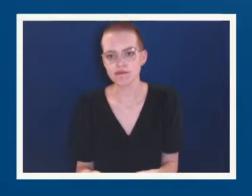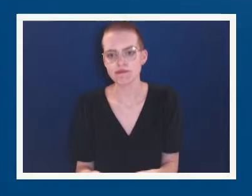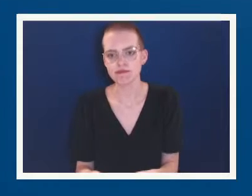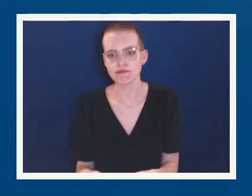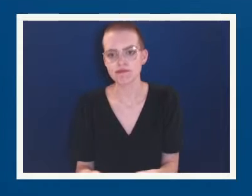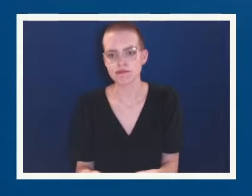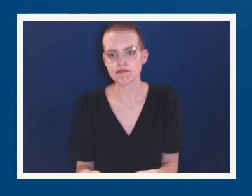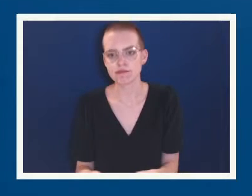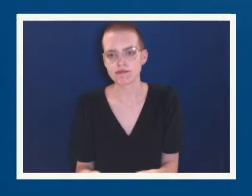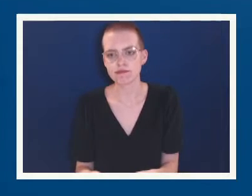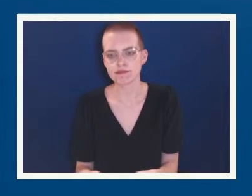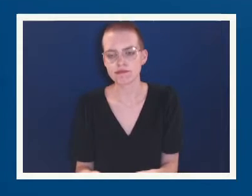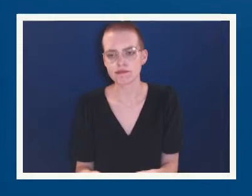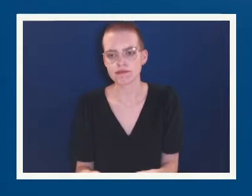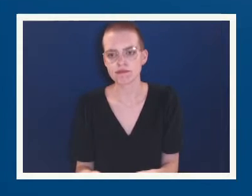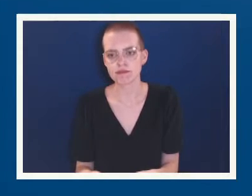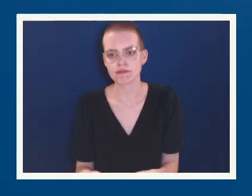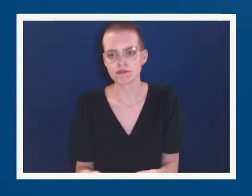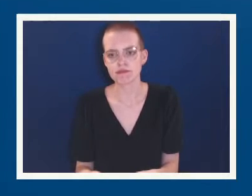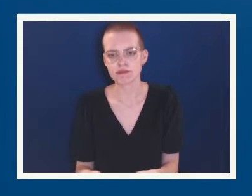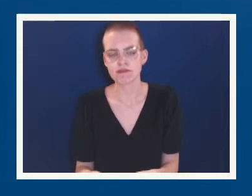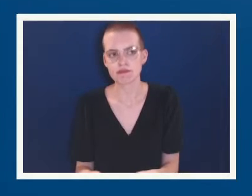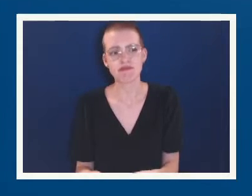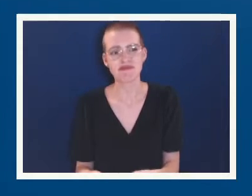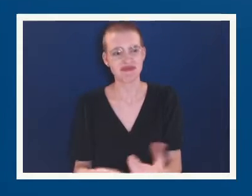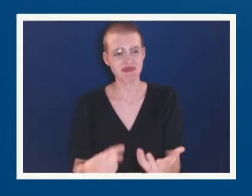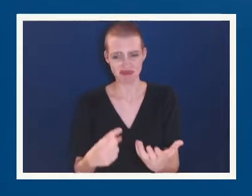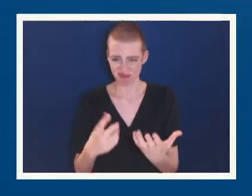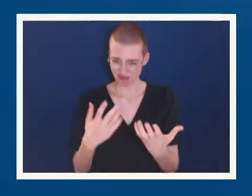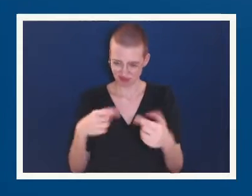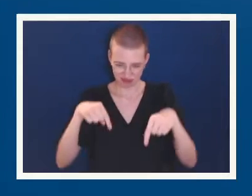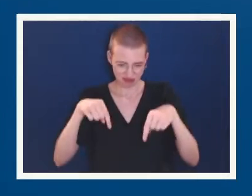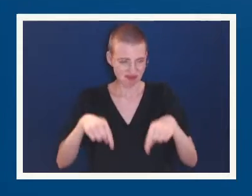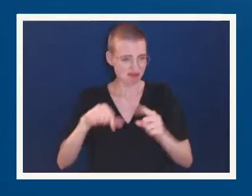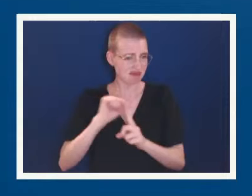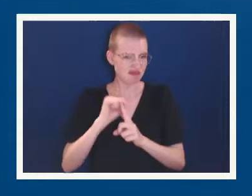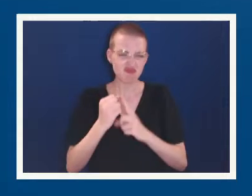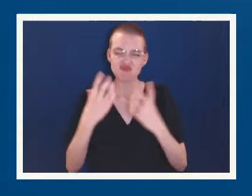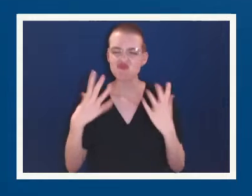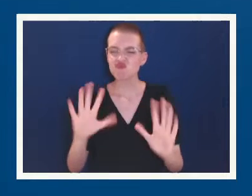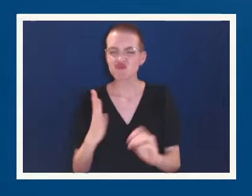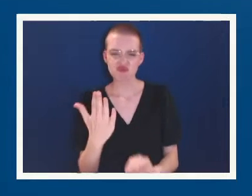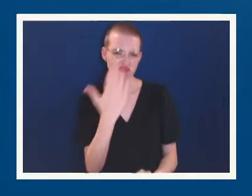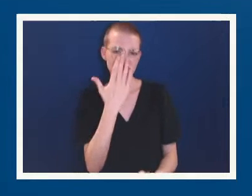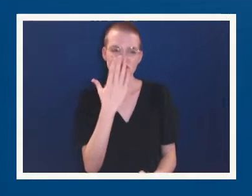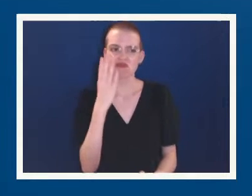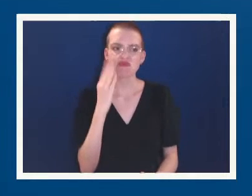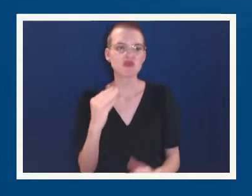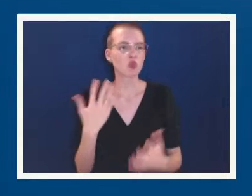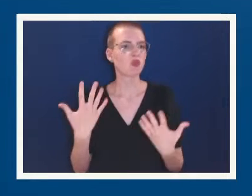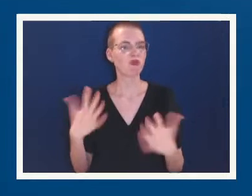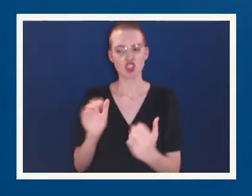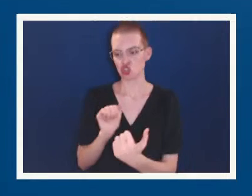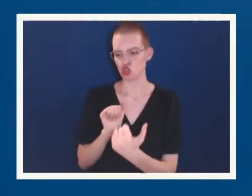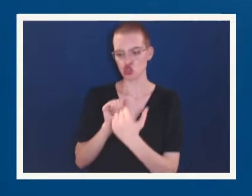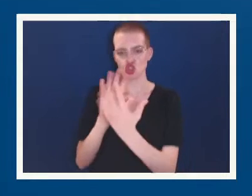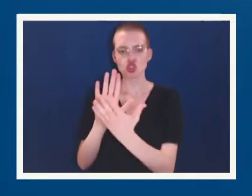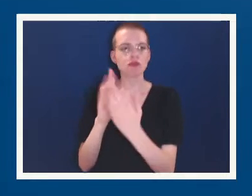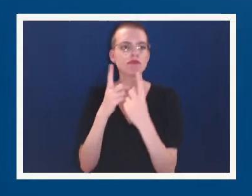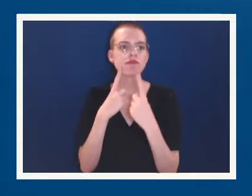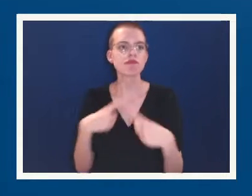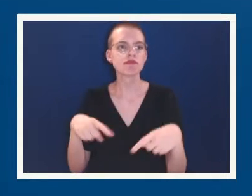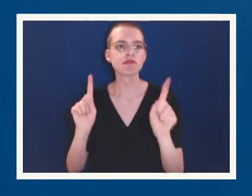We have been here before and we have met this test. And so in 3 days, we face another